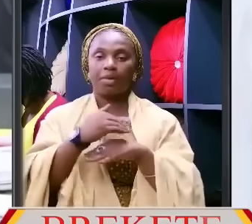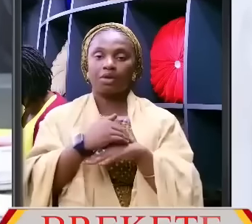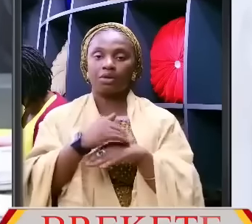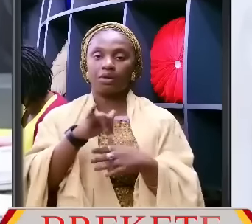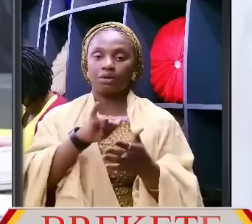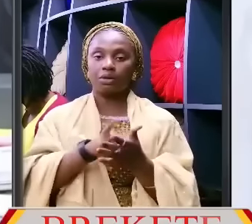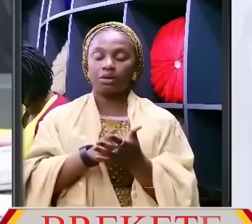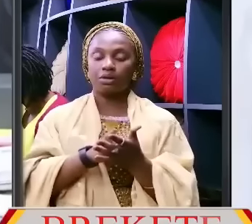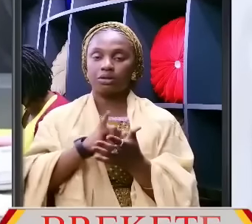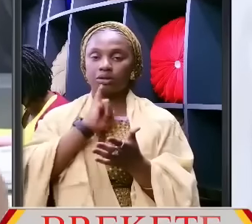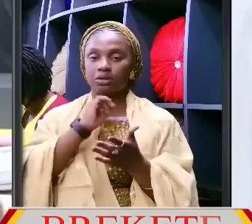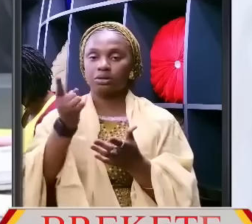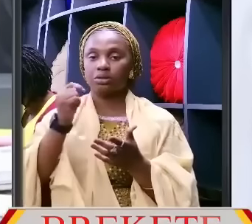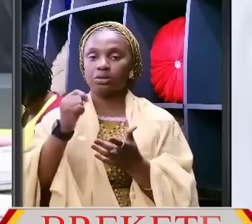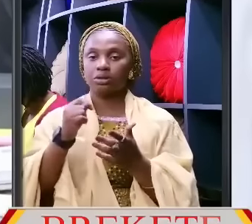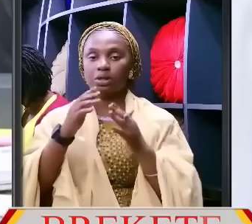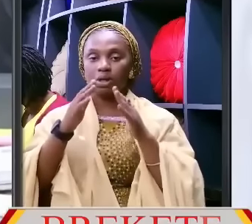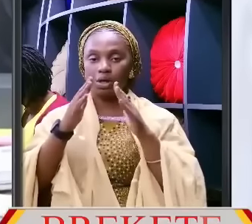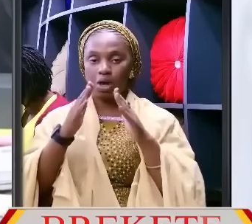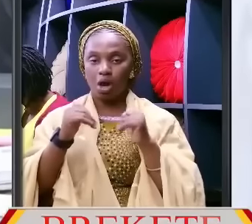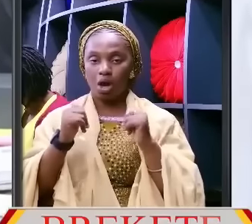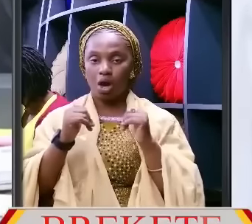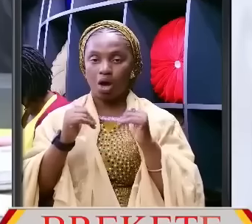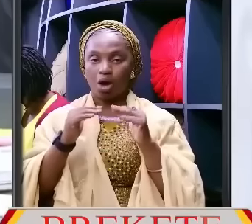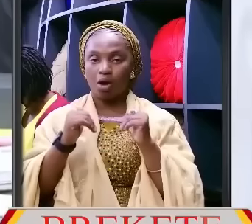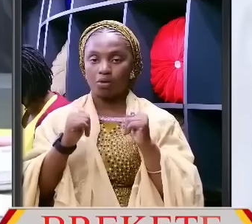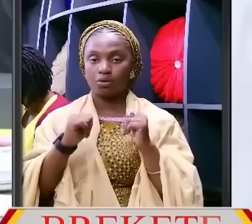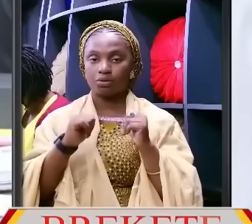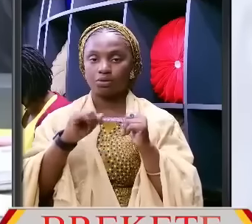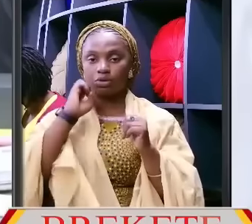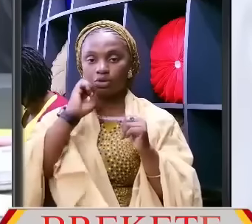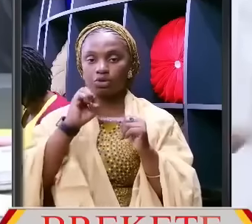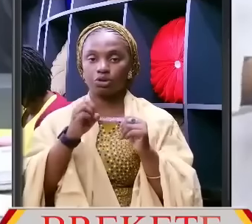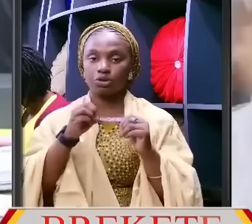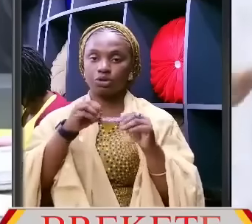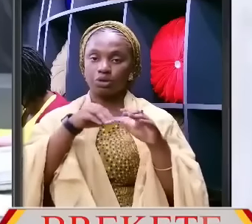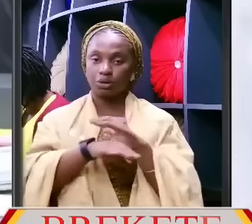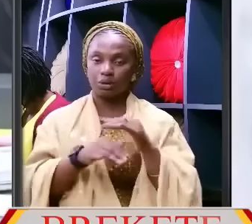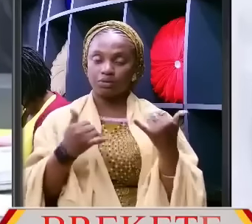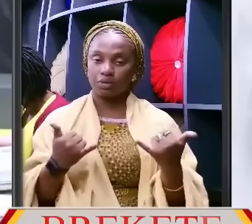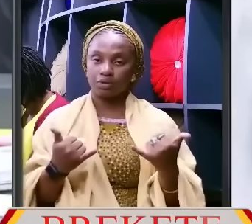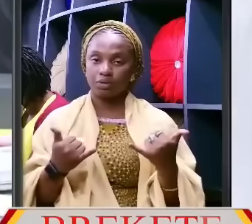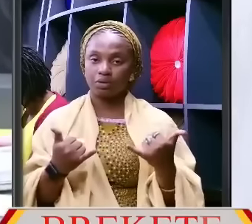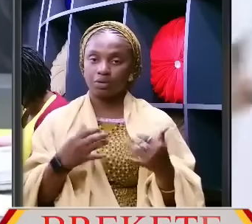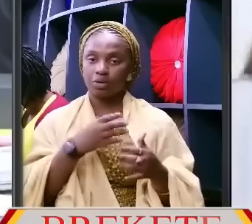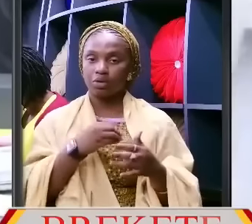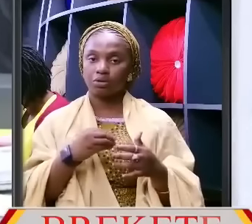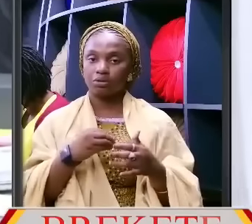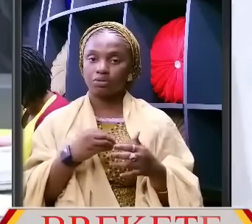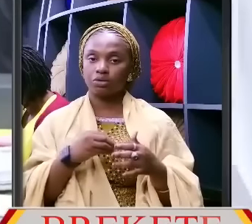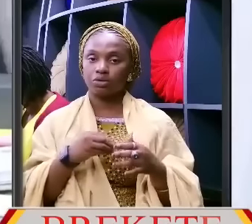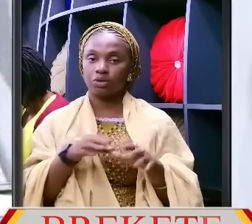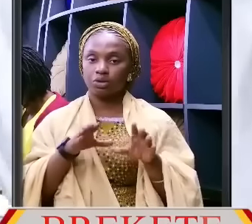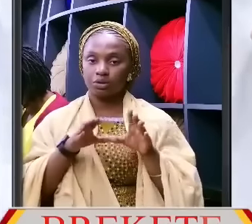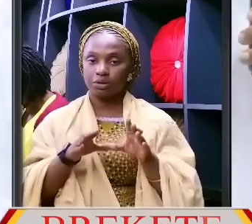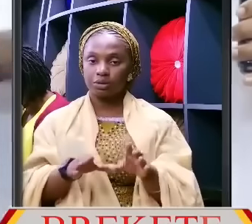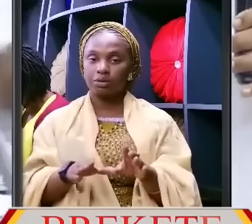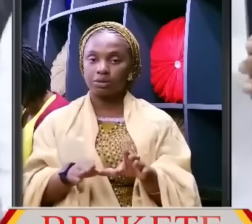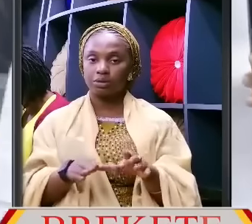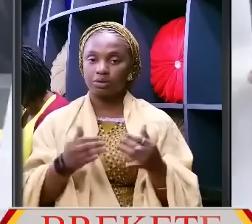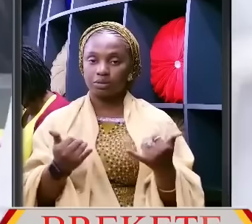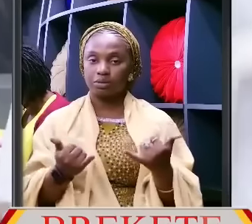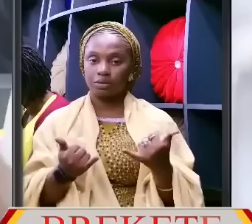And that is the house she is living presently. It's four room and parlor. And she did there. He did there. What of the